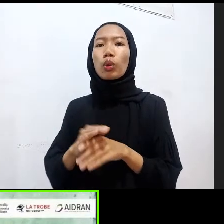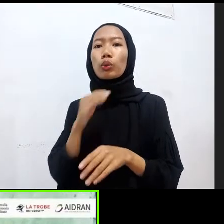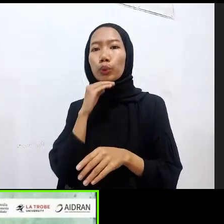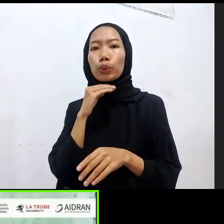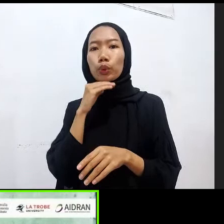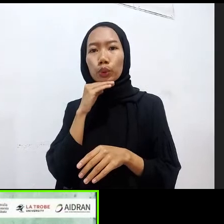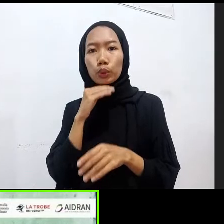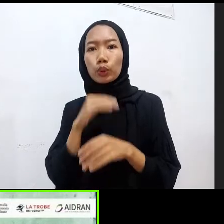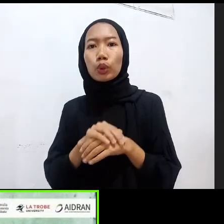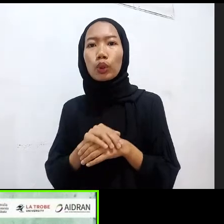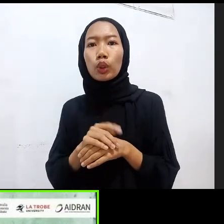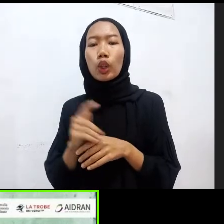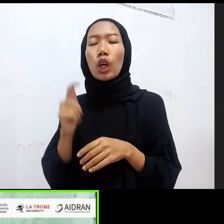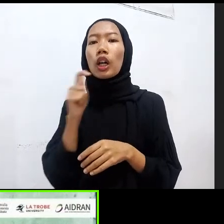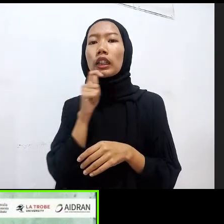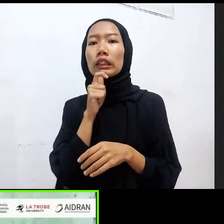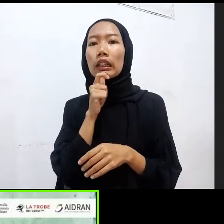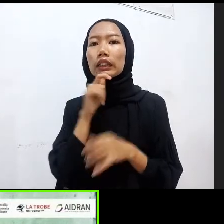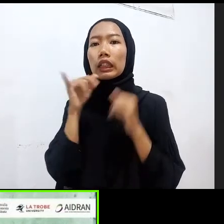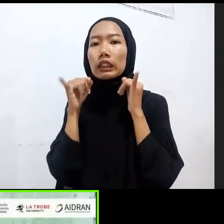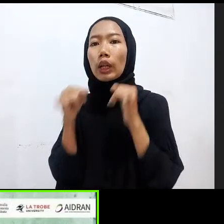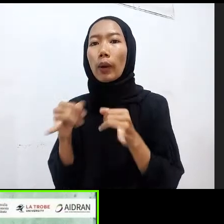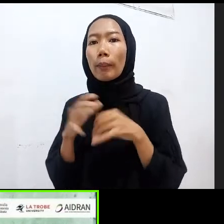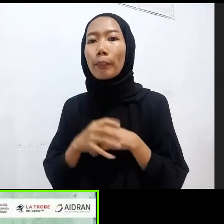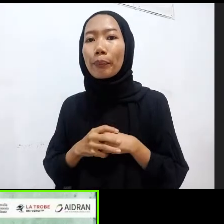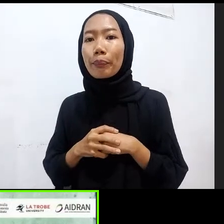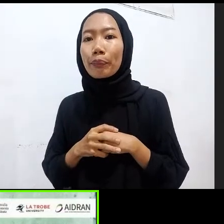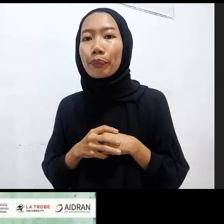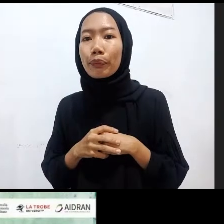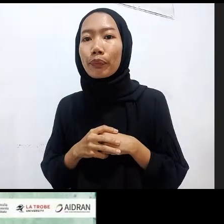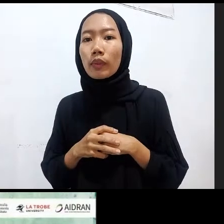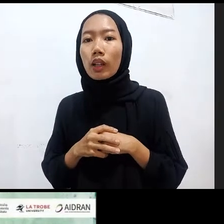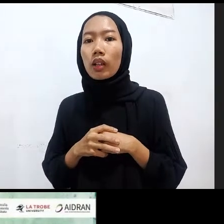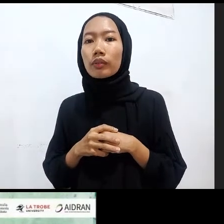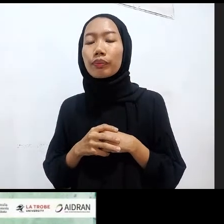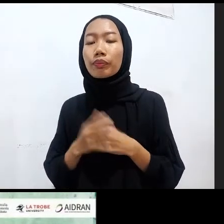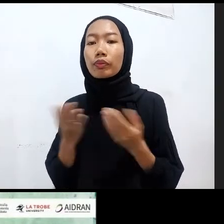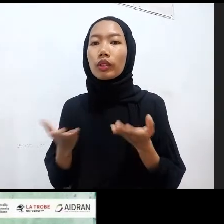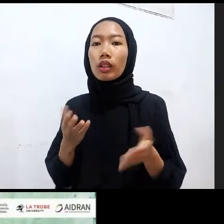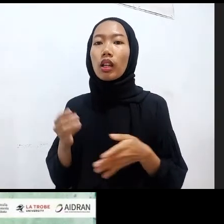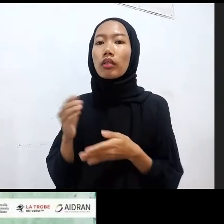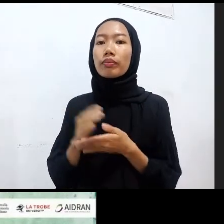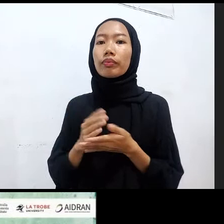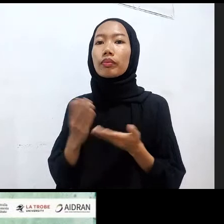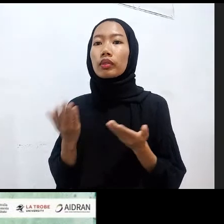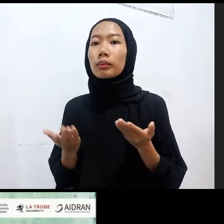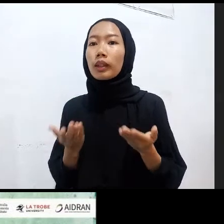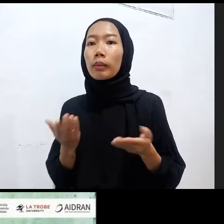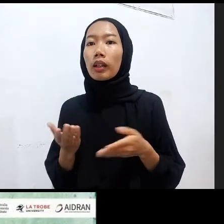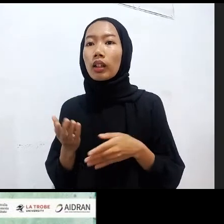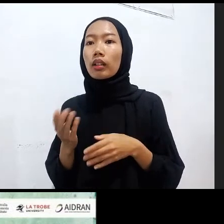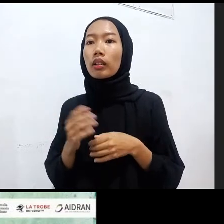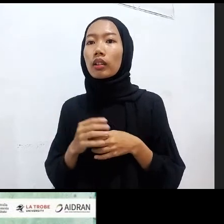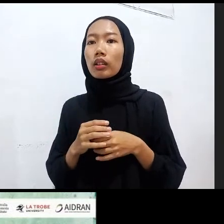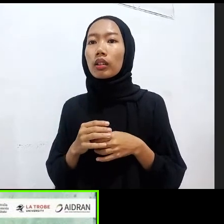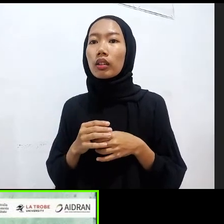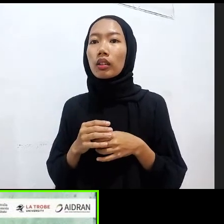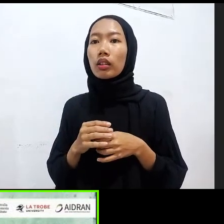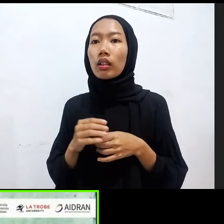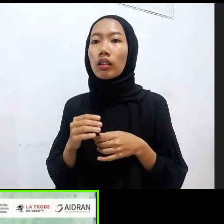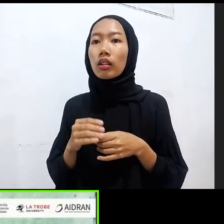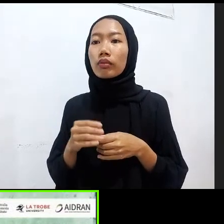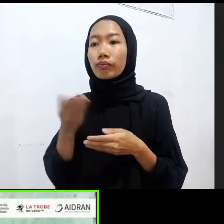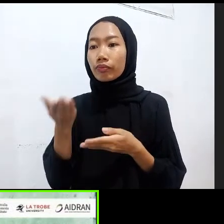until or you would IP to take question now? Or I'm happy to take some questions now if anybody has any.